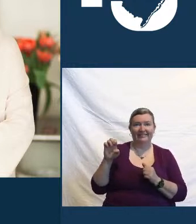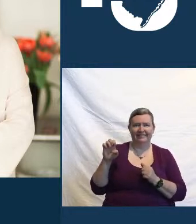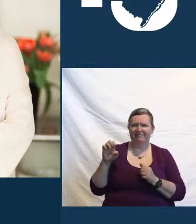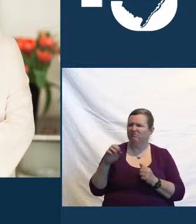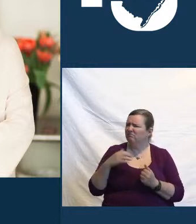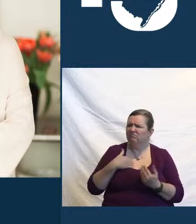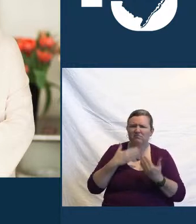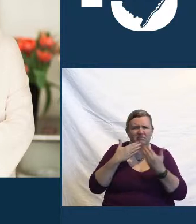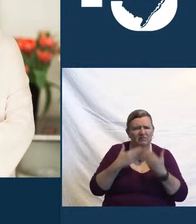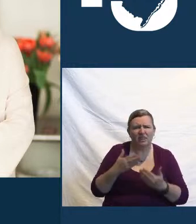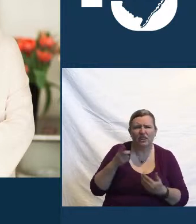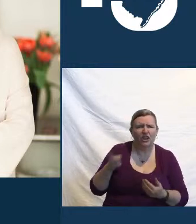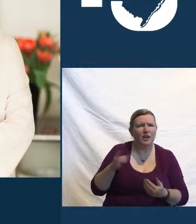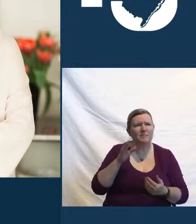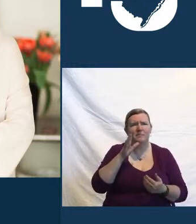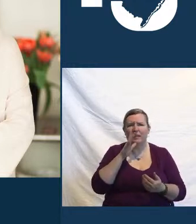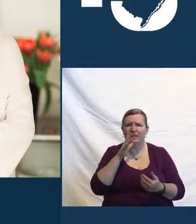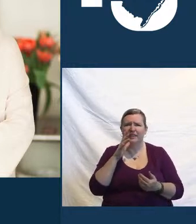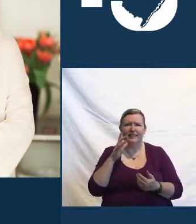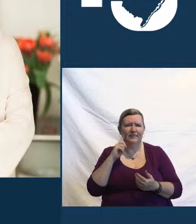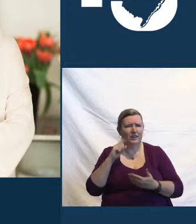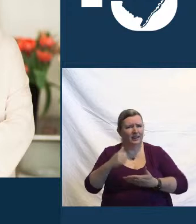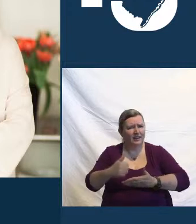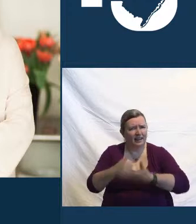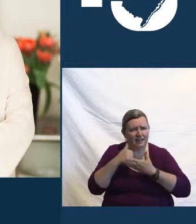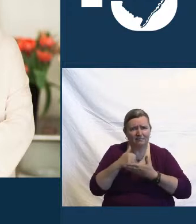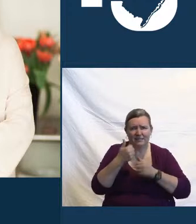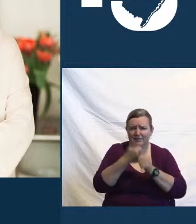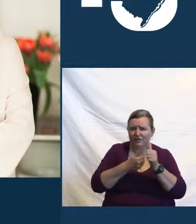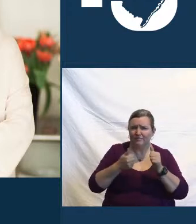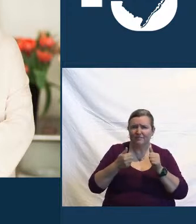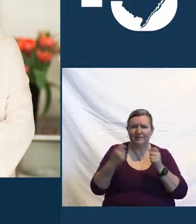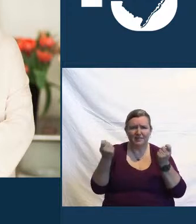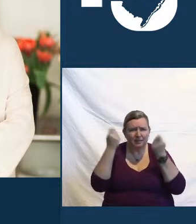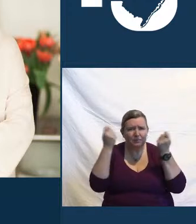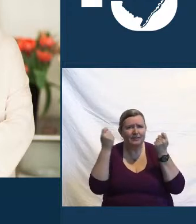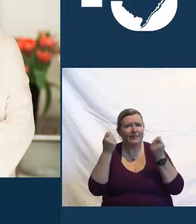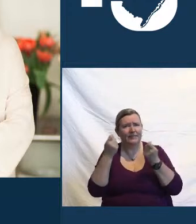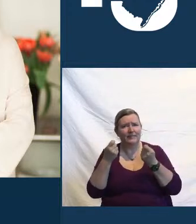doing to make every celebration special. Check them out,